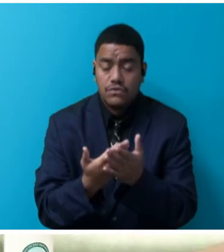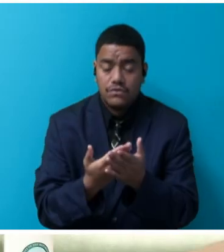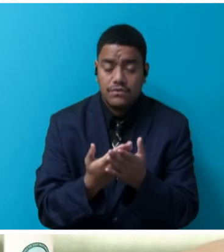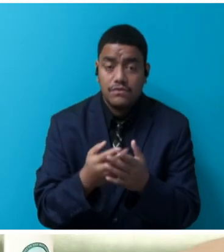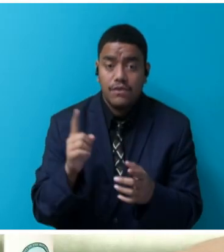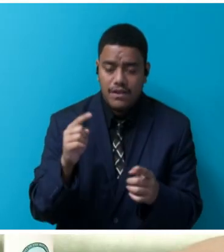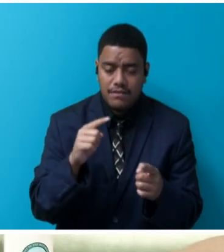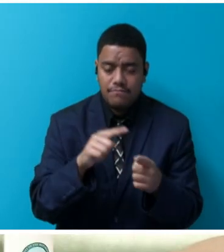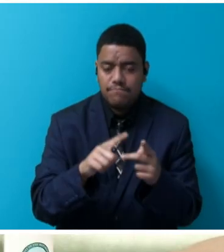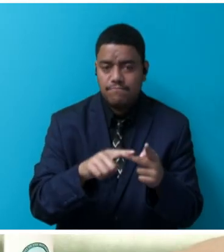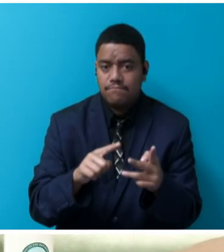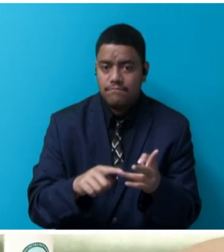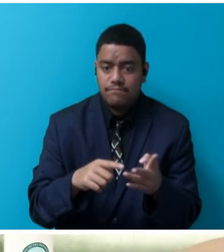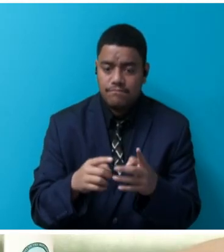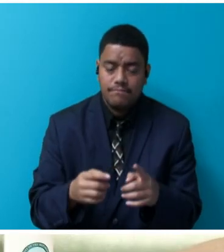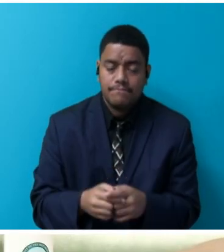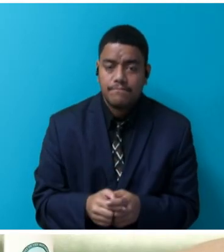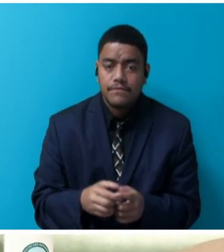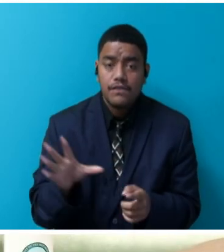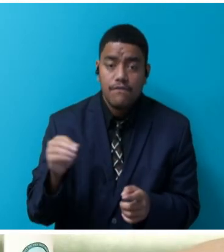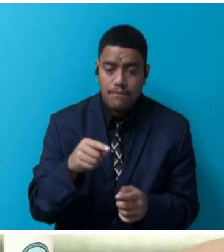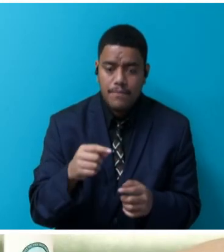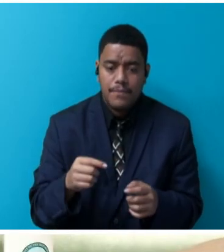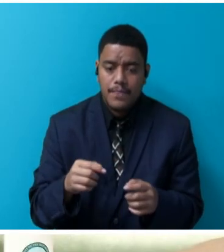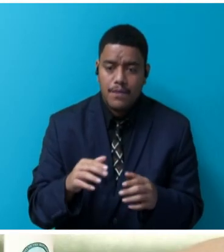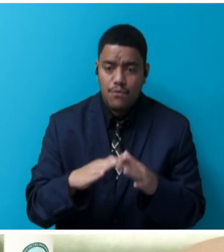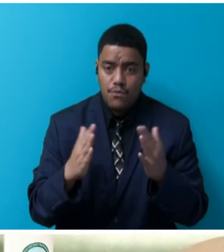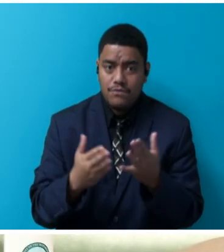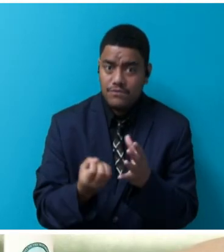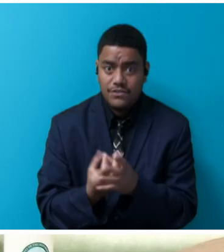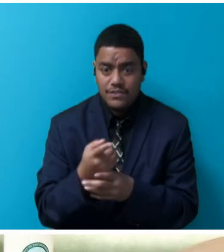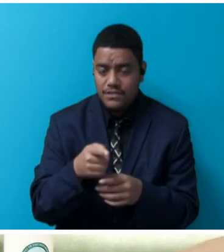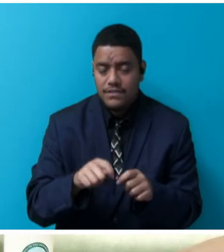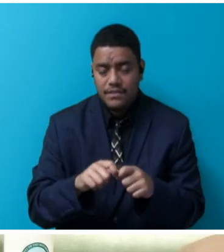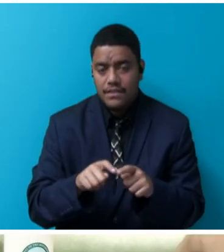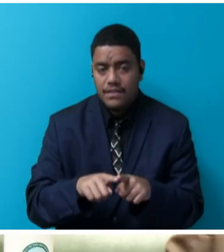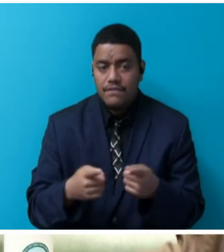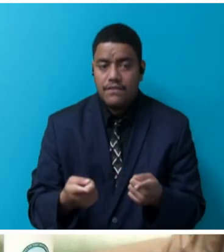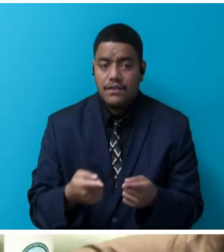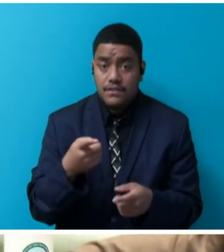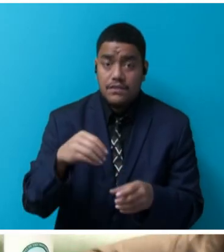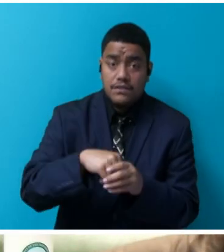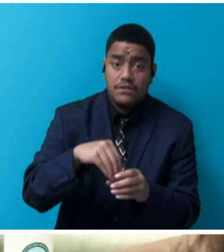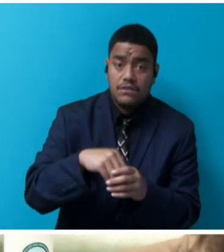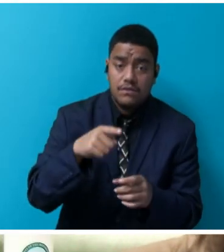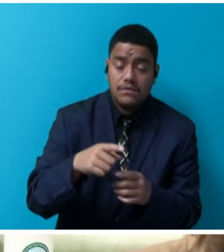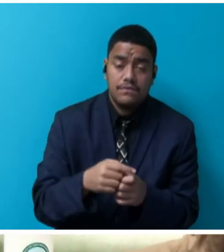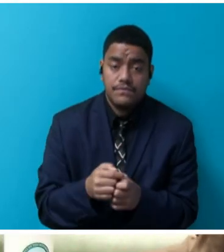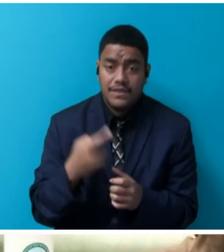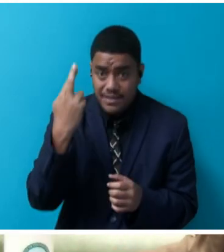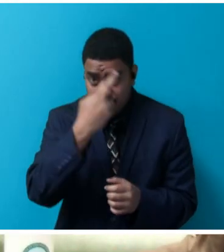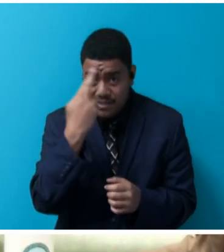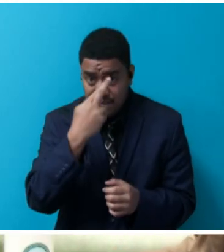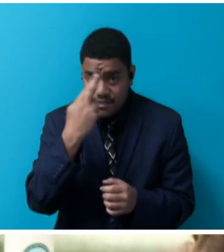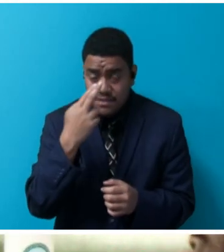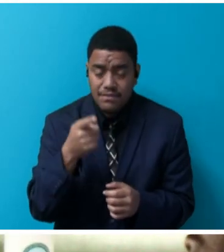areas arising rapidly from this evolving digital landscape. These include mitigating risks and putting in place